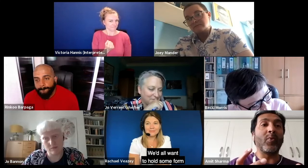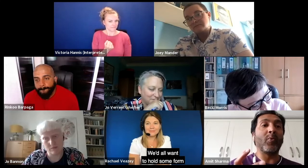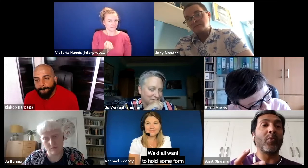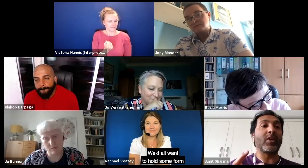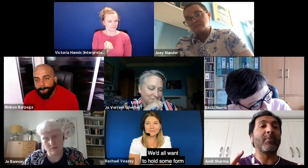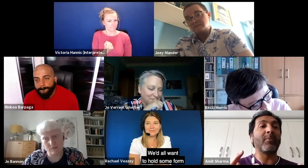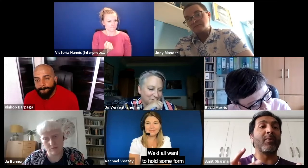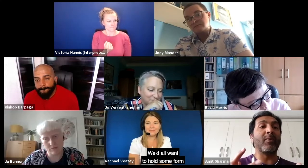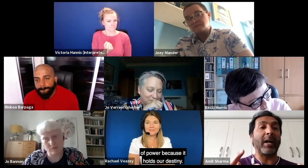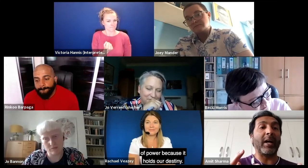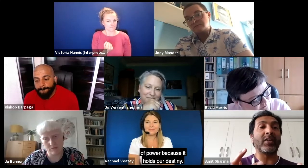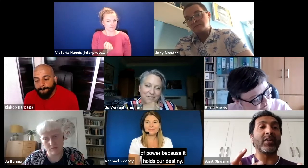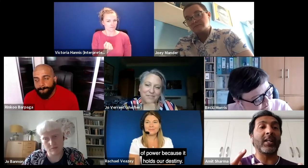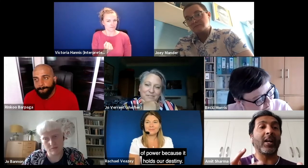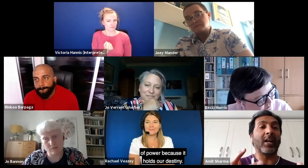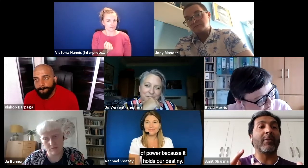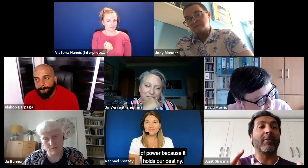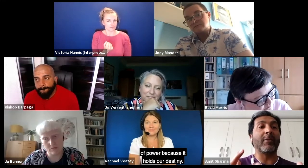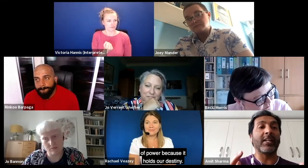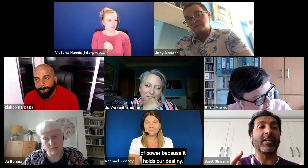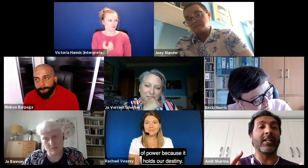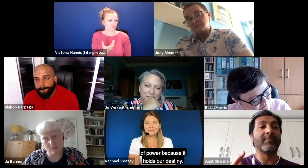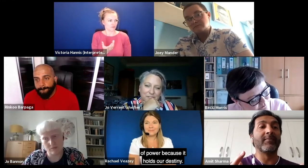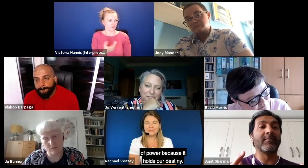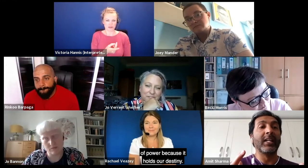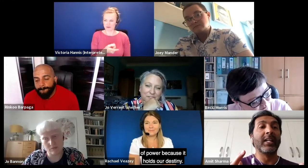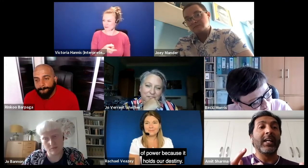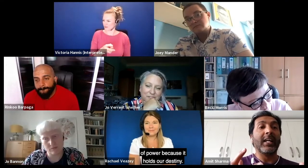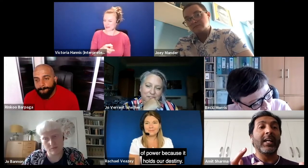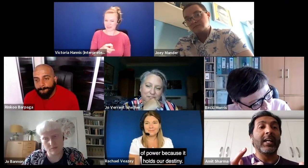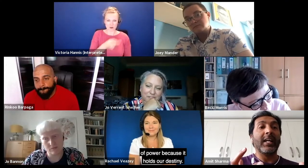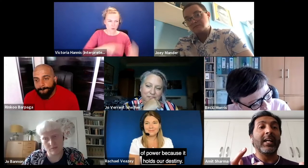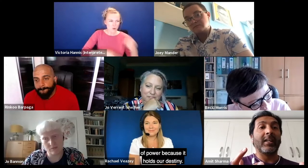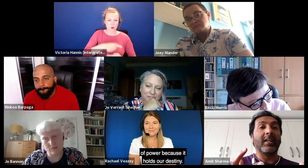we would all want to hold some form of power because it holds our destiny.